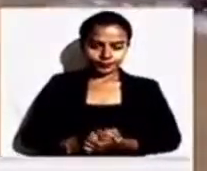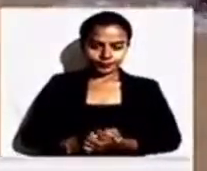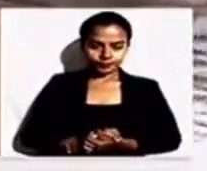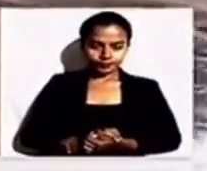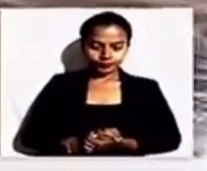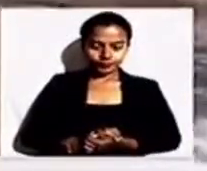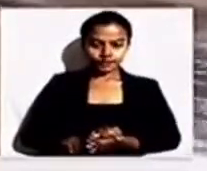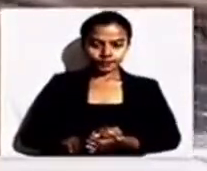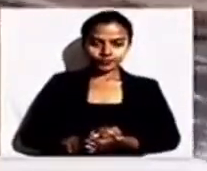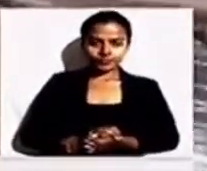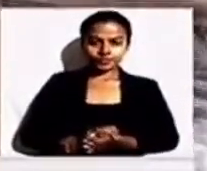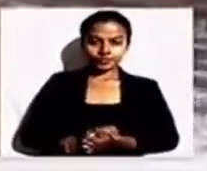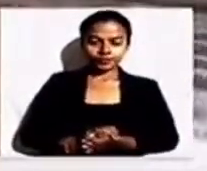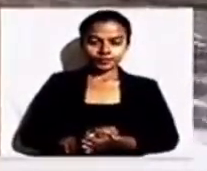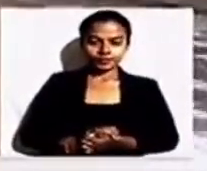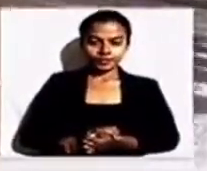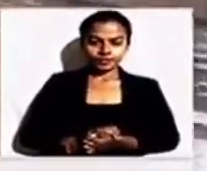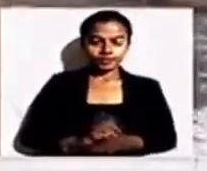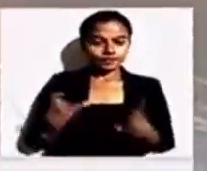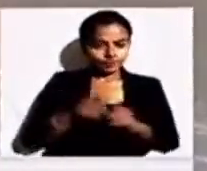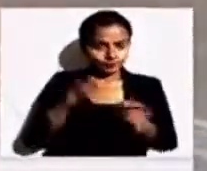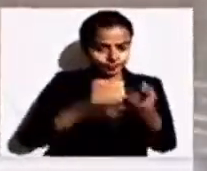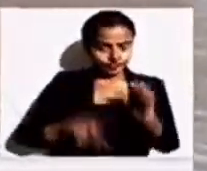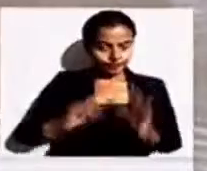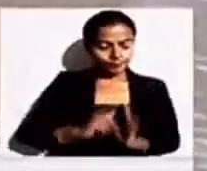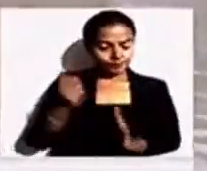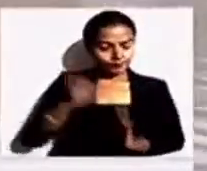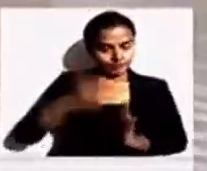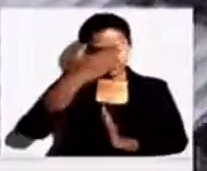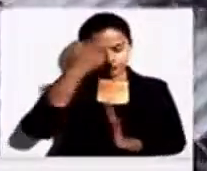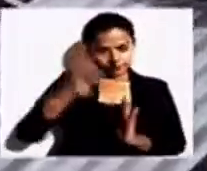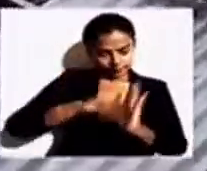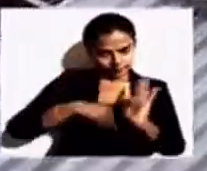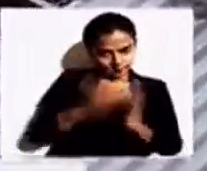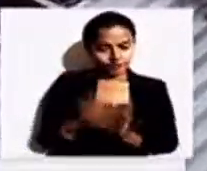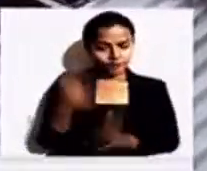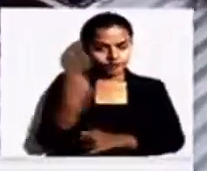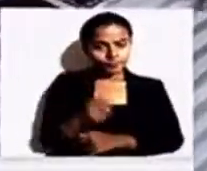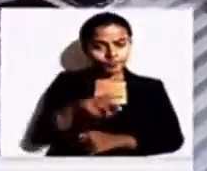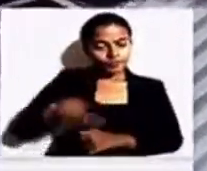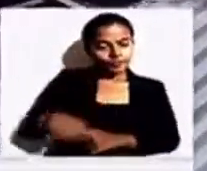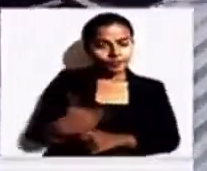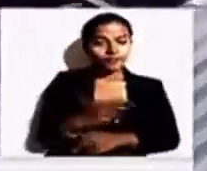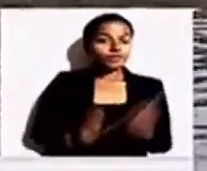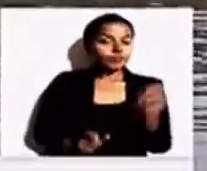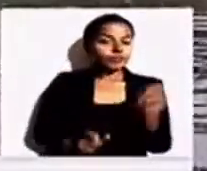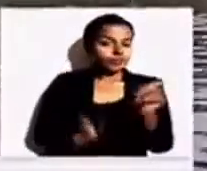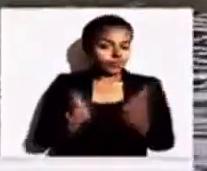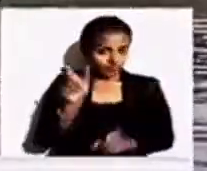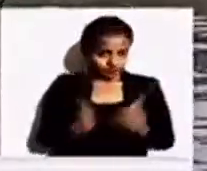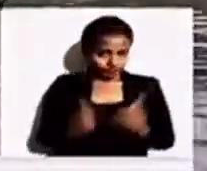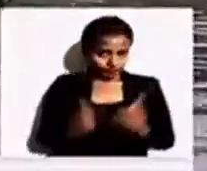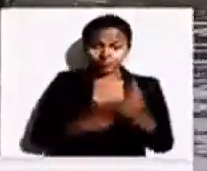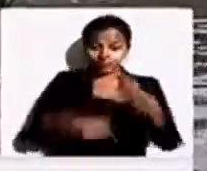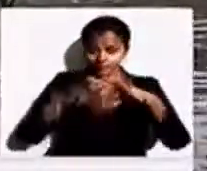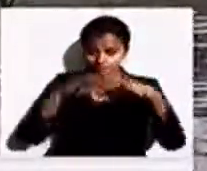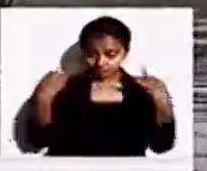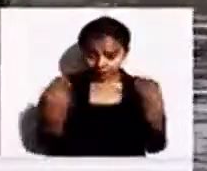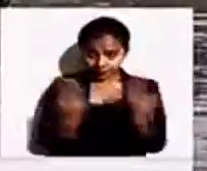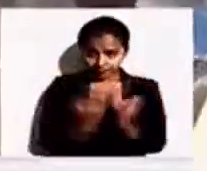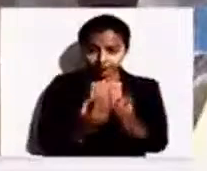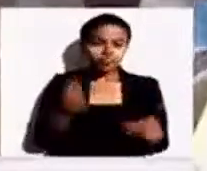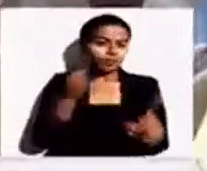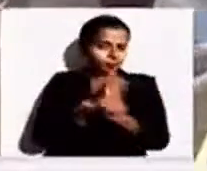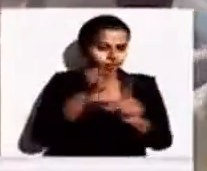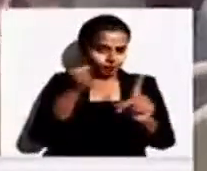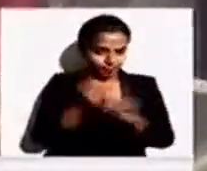District Secretary of Jaffna, G. Maheshan, said more than 2,100 individuals belonging to 650 families had been affected due to the inclement weather. He